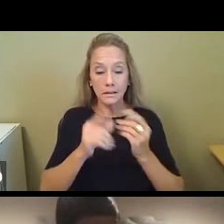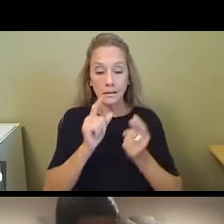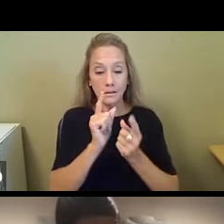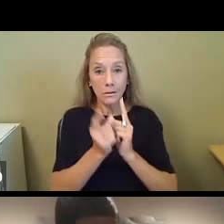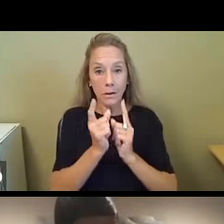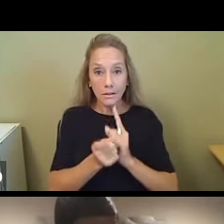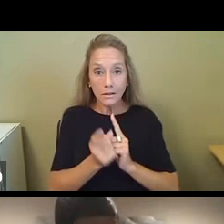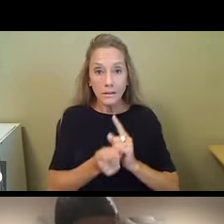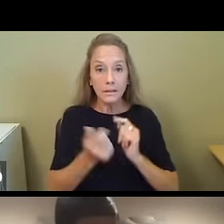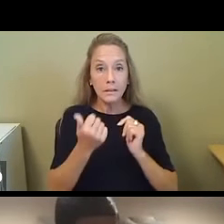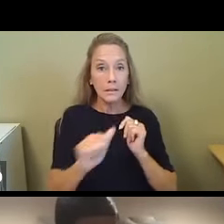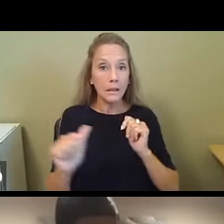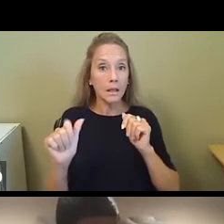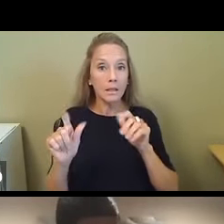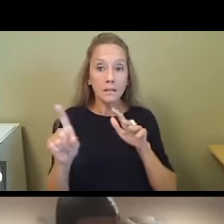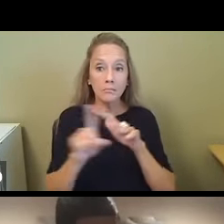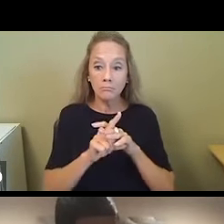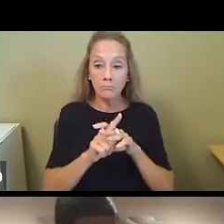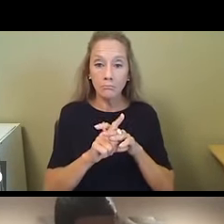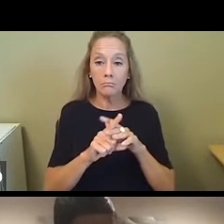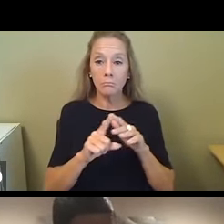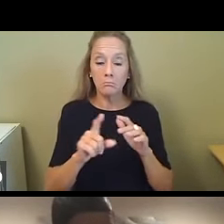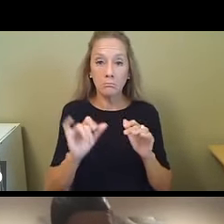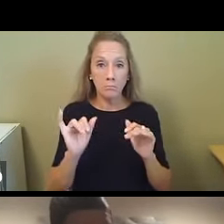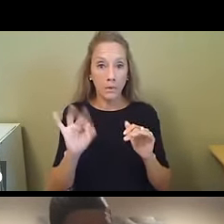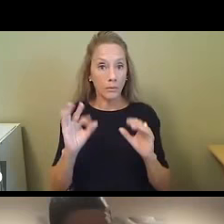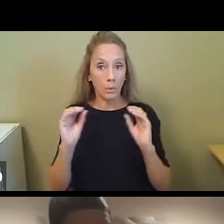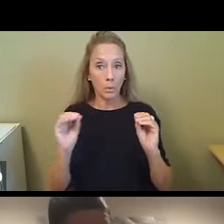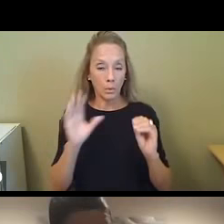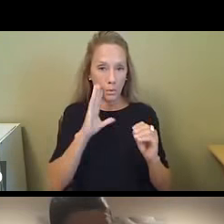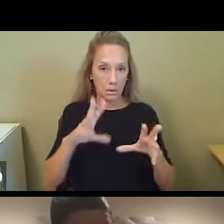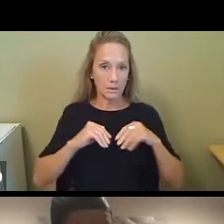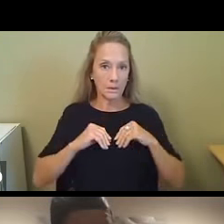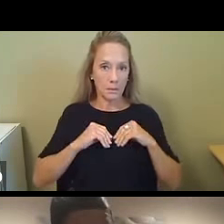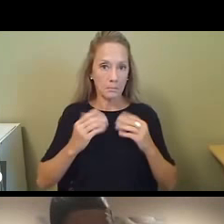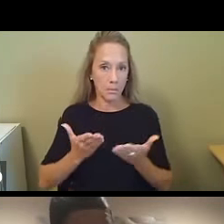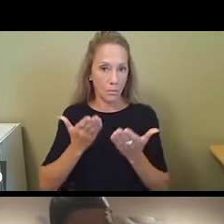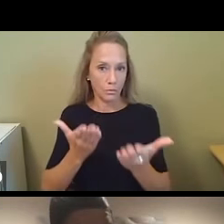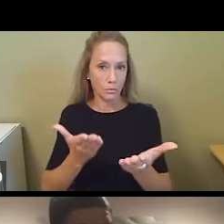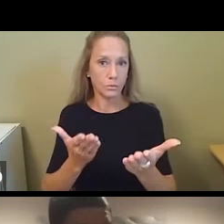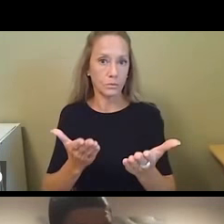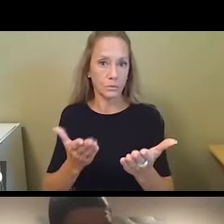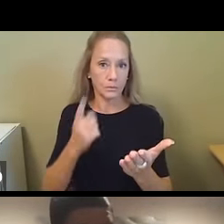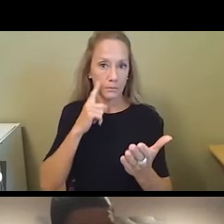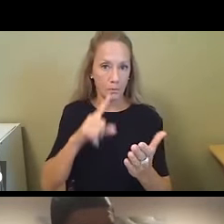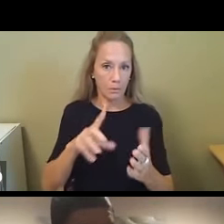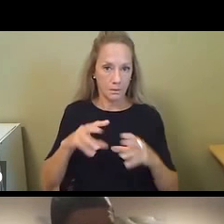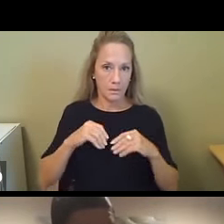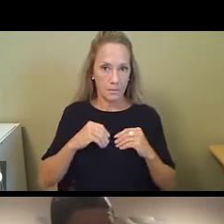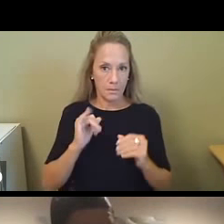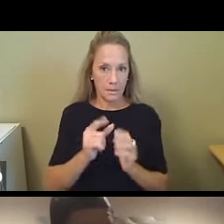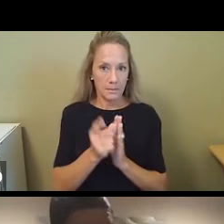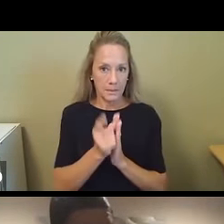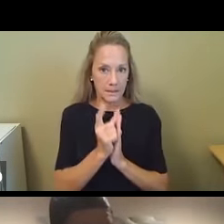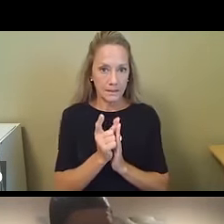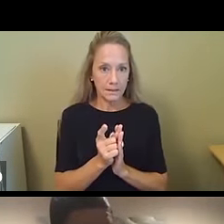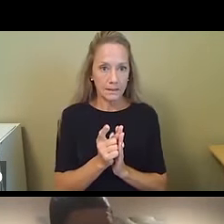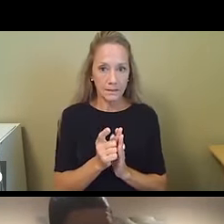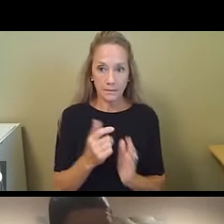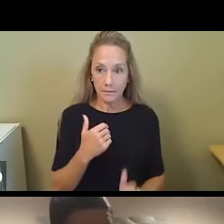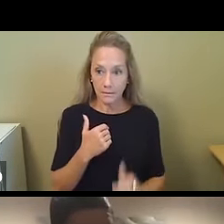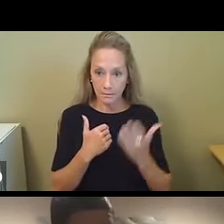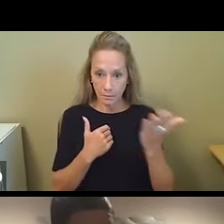that have come up, and if not, I'll accept a motion for acceptance and a second,